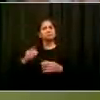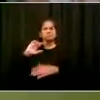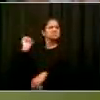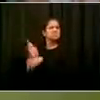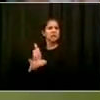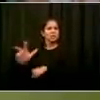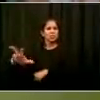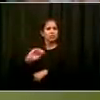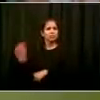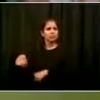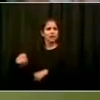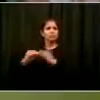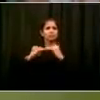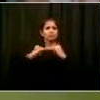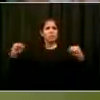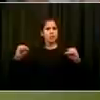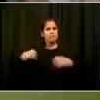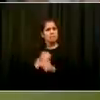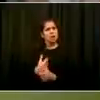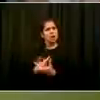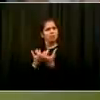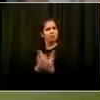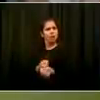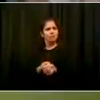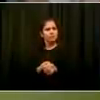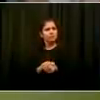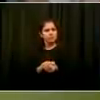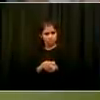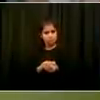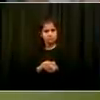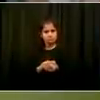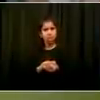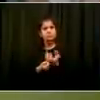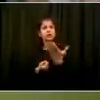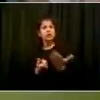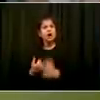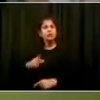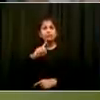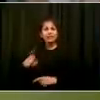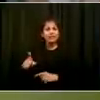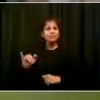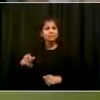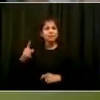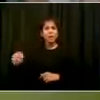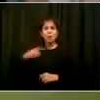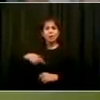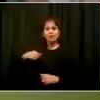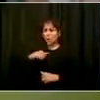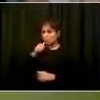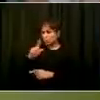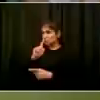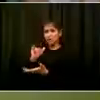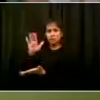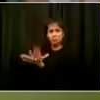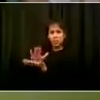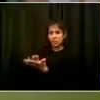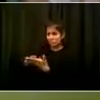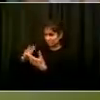we didn't know at that time how safe we could really make our schools, we were concerned that this would mean that